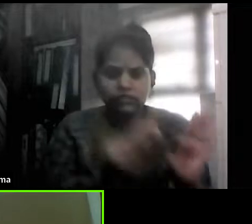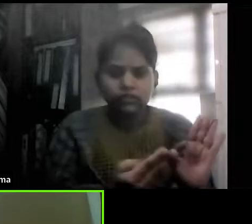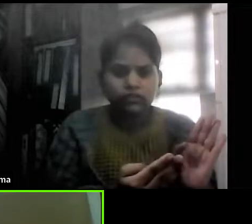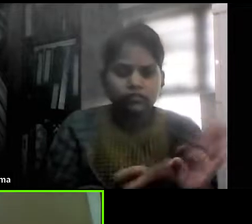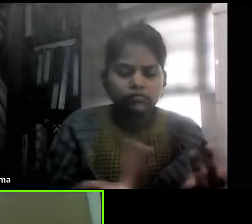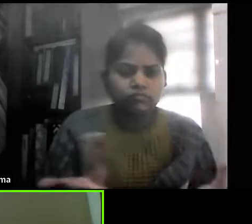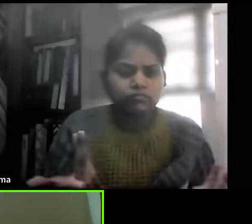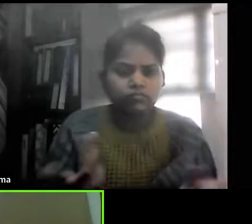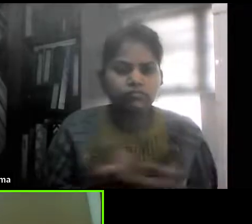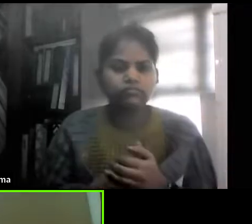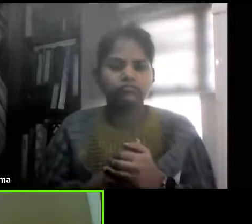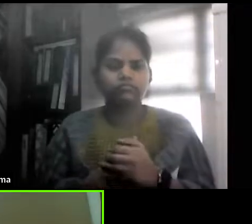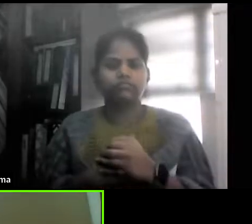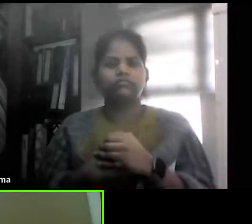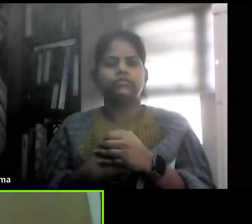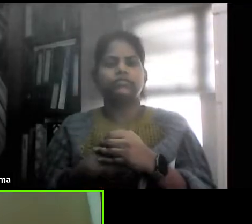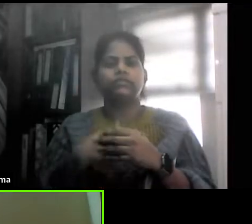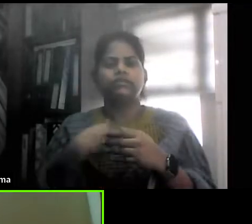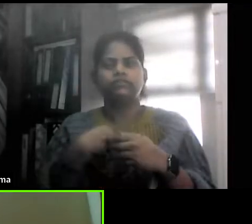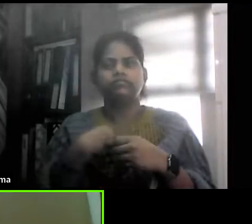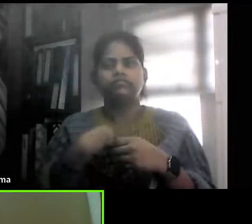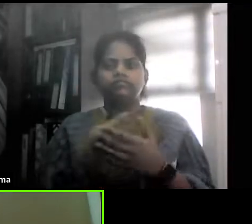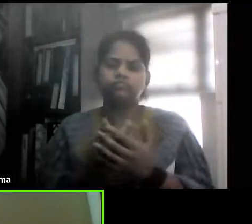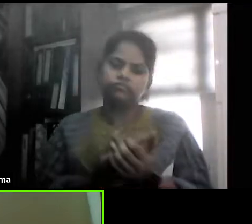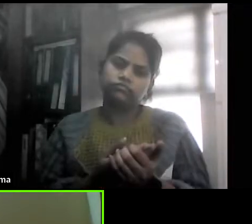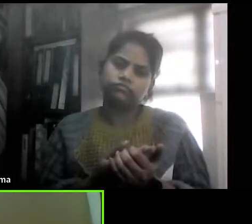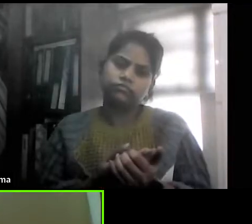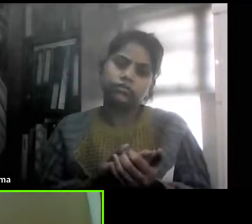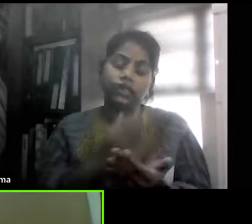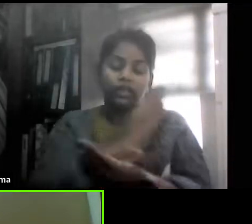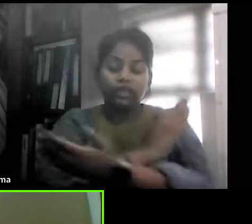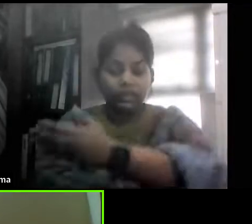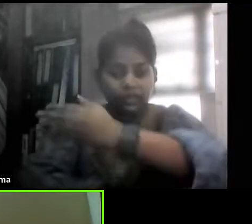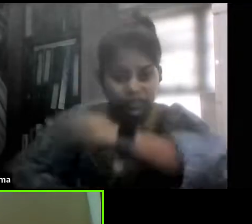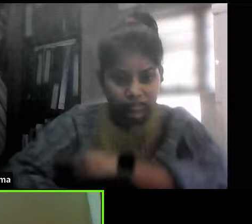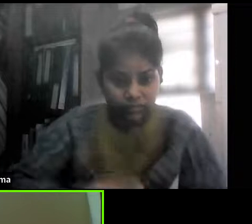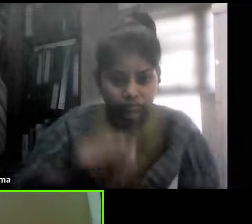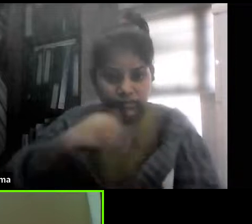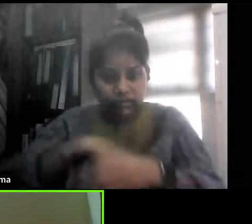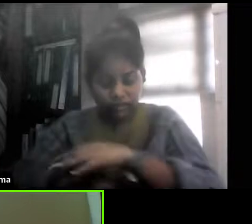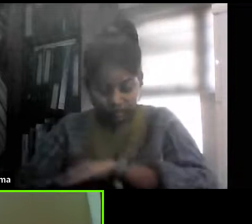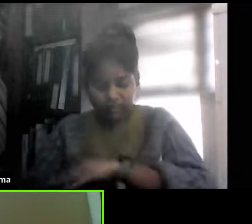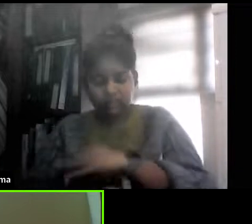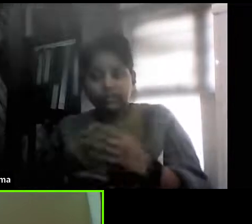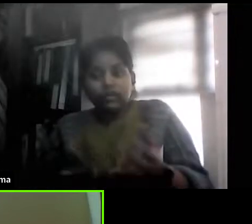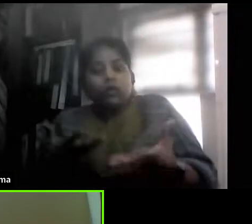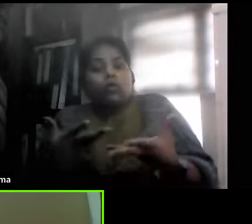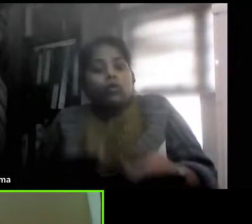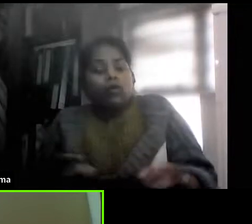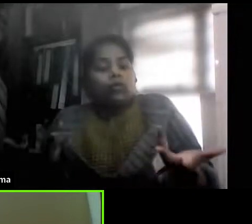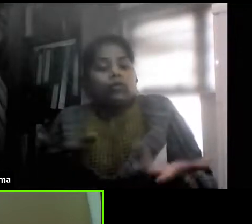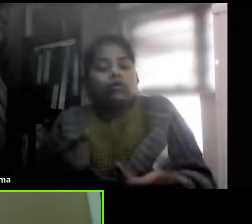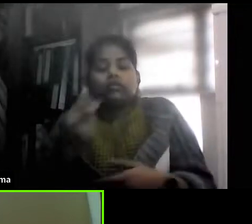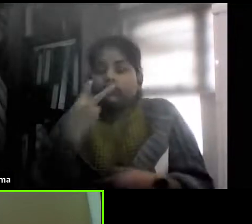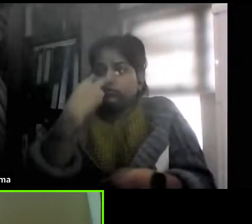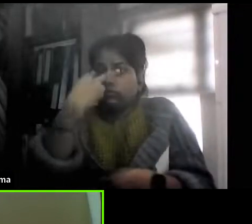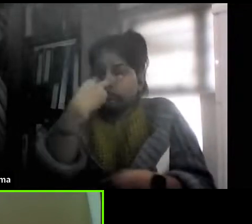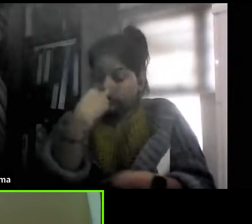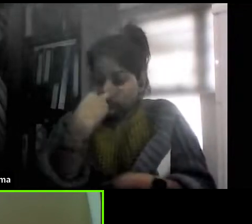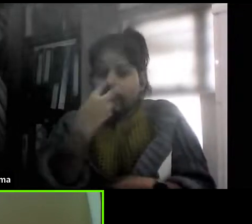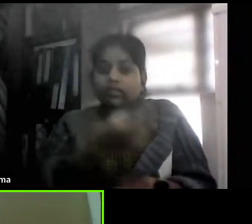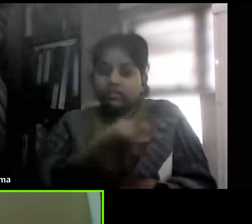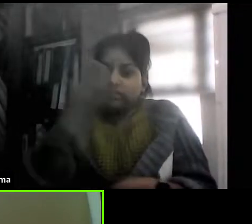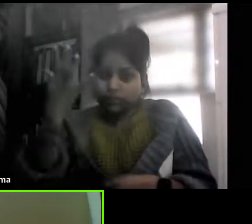the need for disability, particularly the blind, as Jagdish Chandra has very rightly put